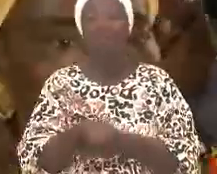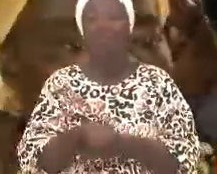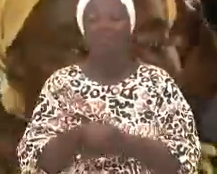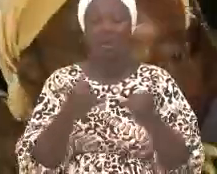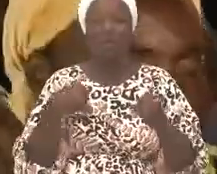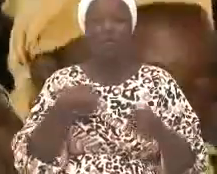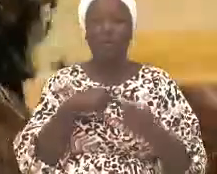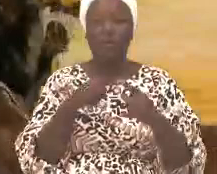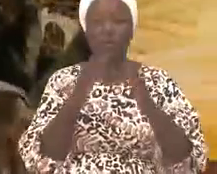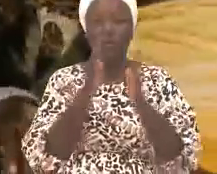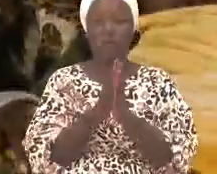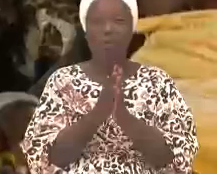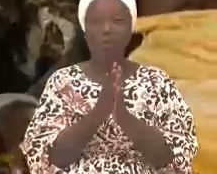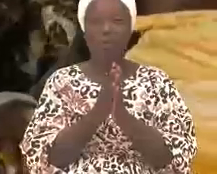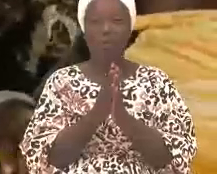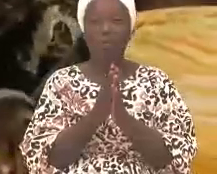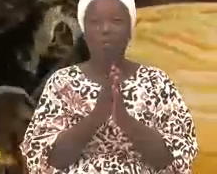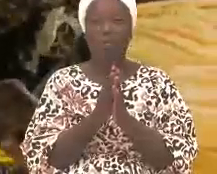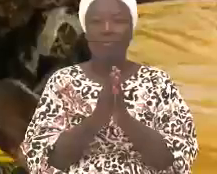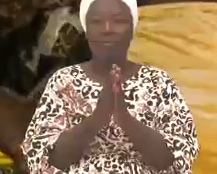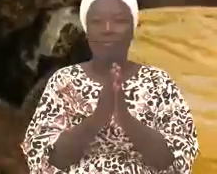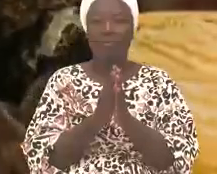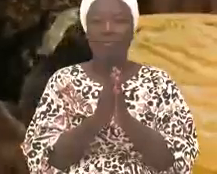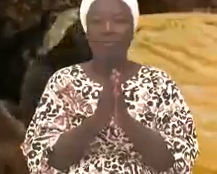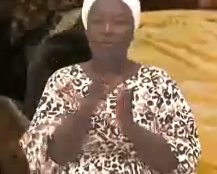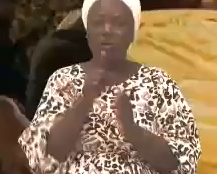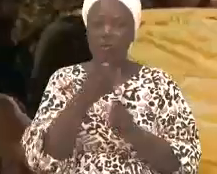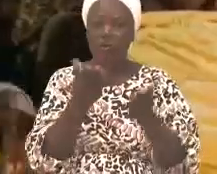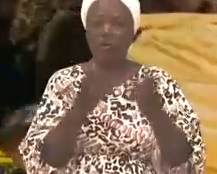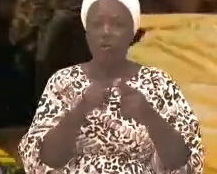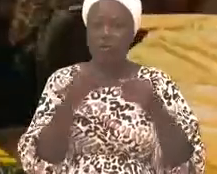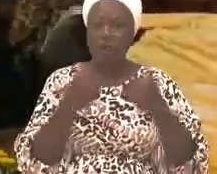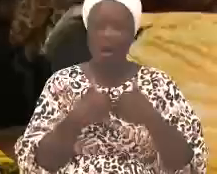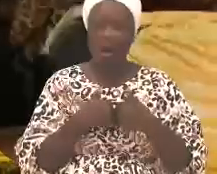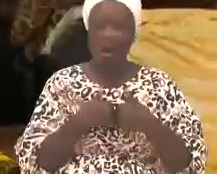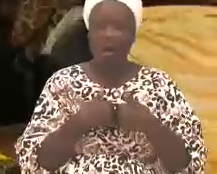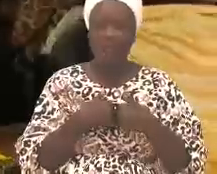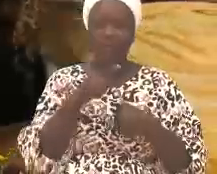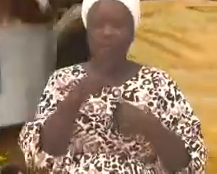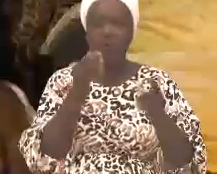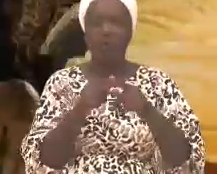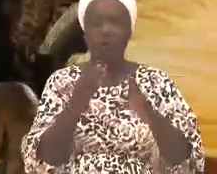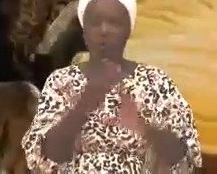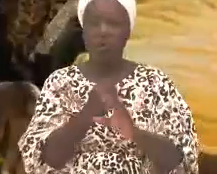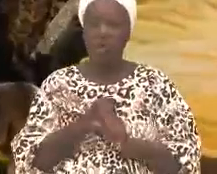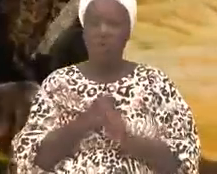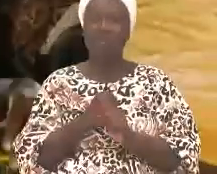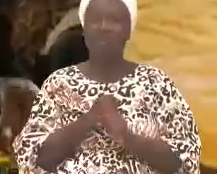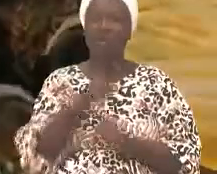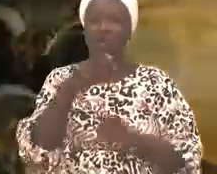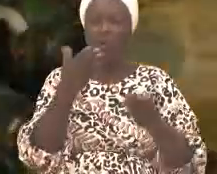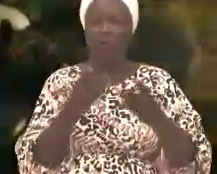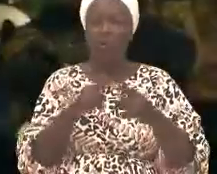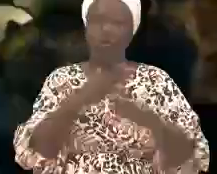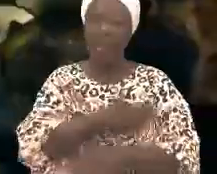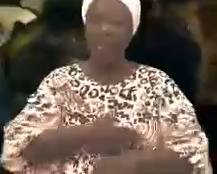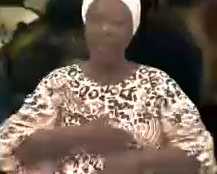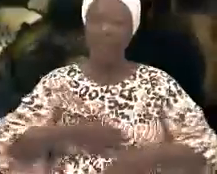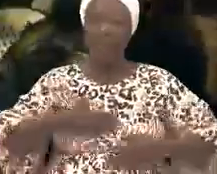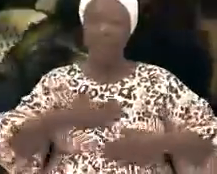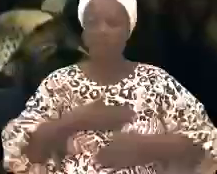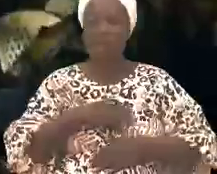bowed, eyes closed. You want to have, you want to receive, you want to enjoy, you want